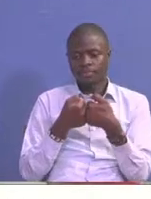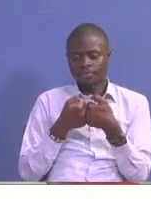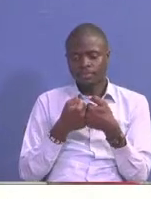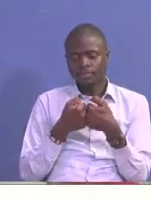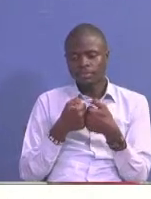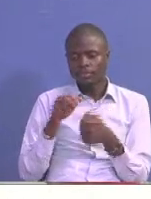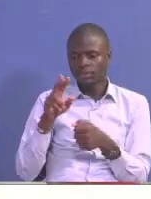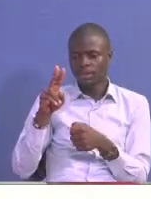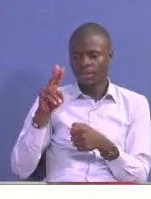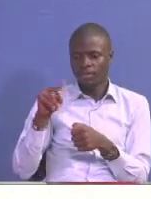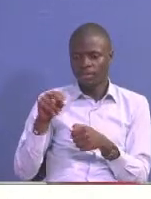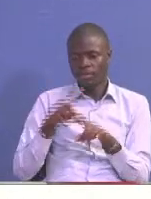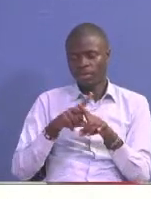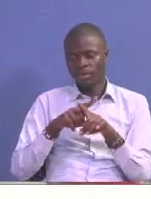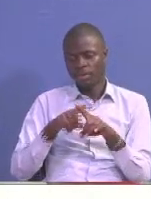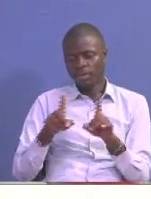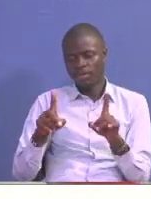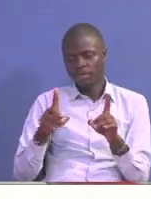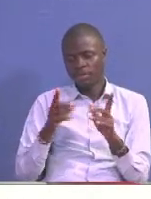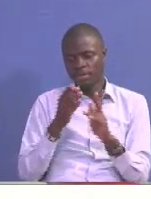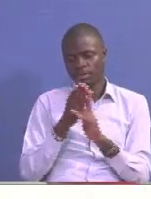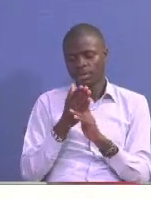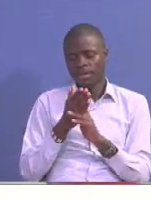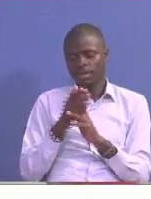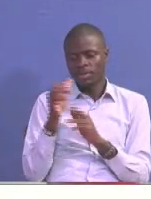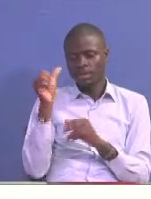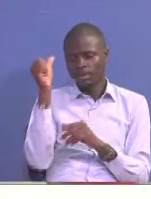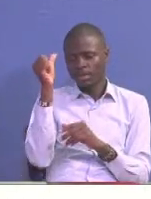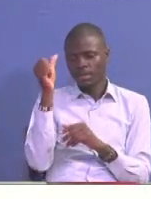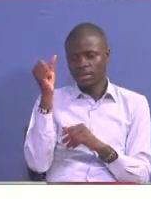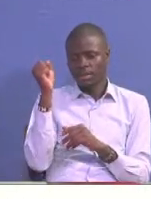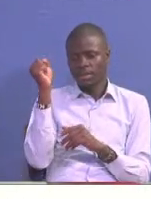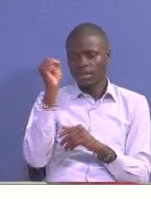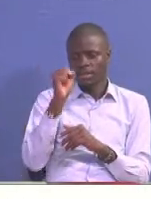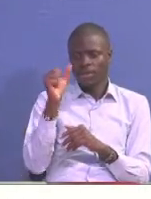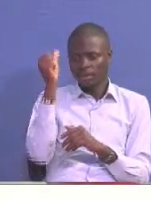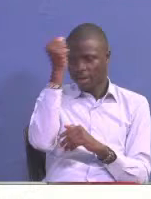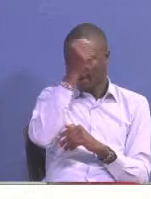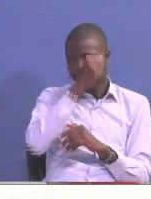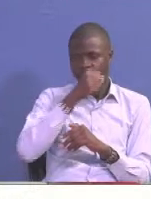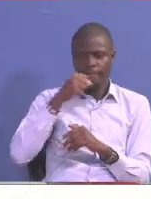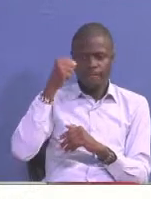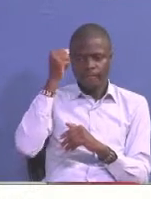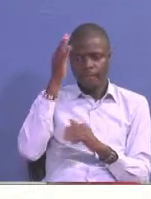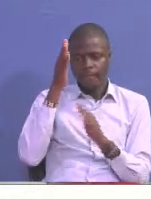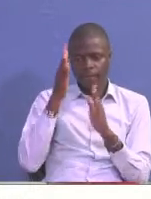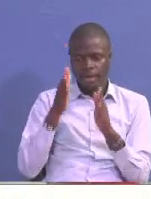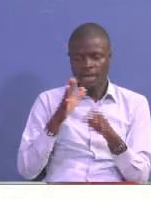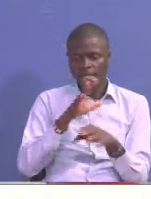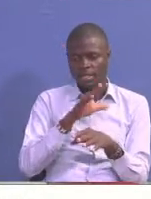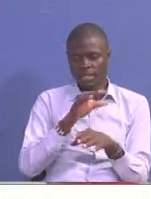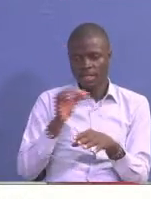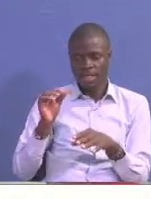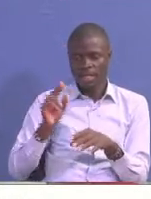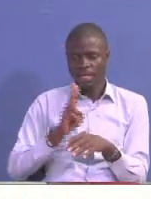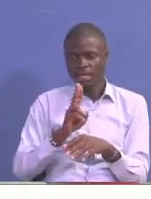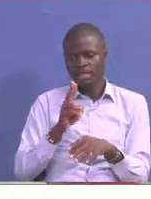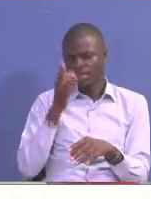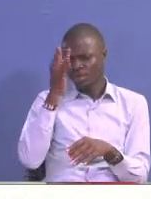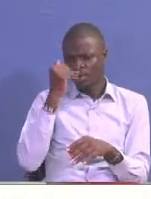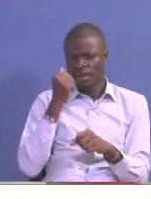There is no difference between South Africans and us. They are our brothers. So why are they doing better than us?